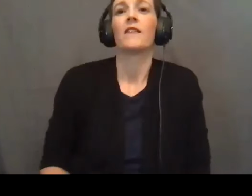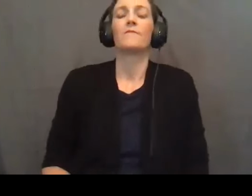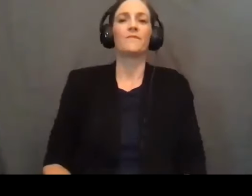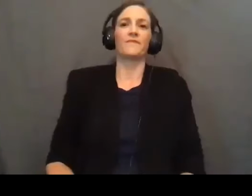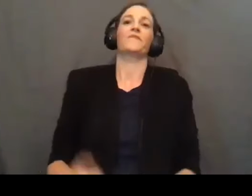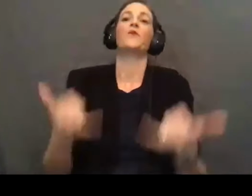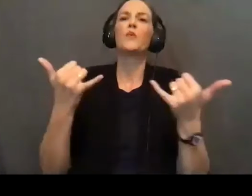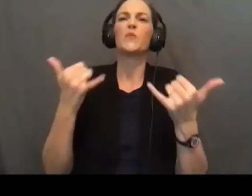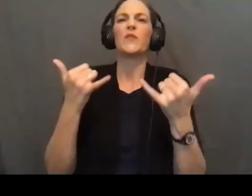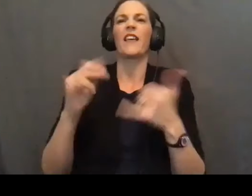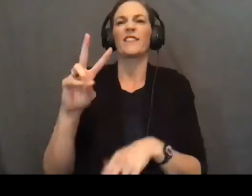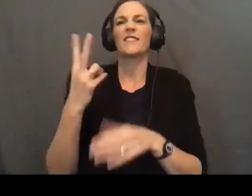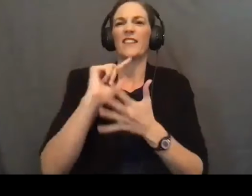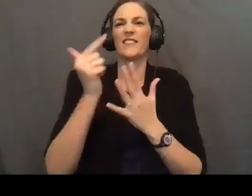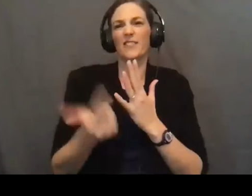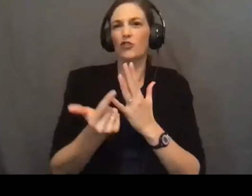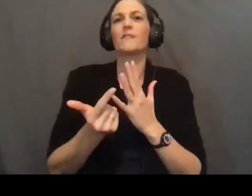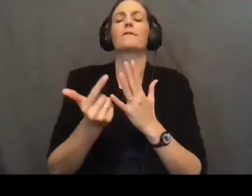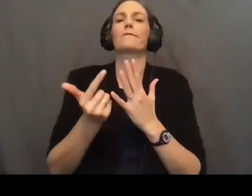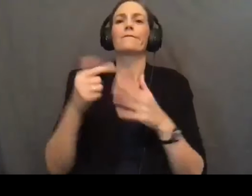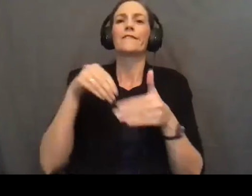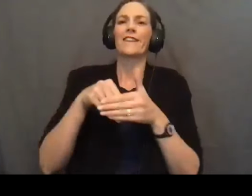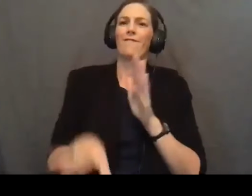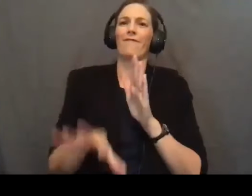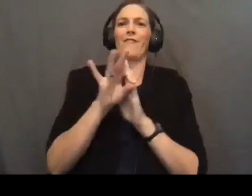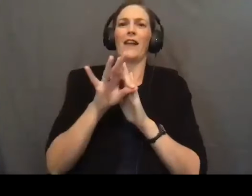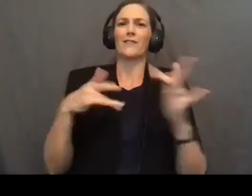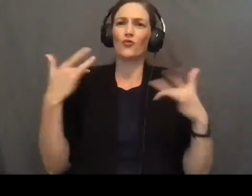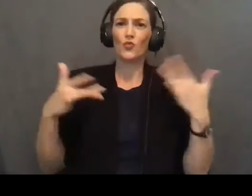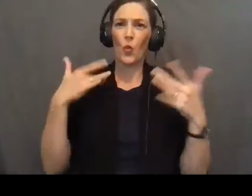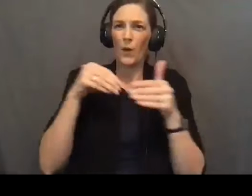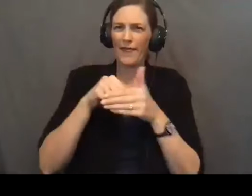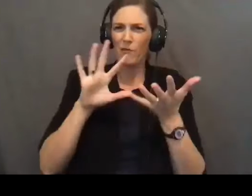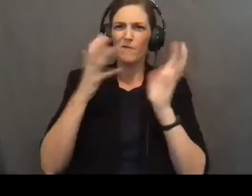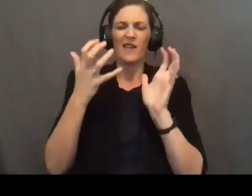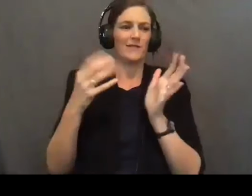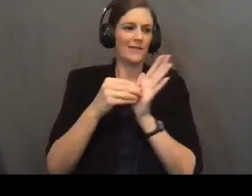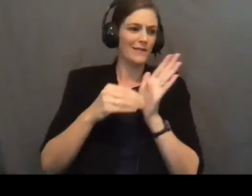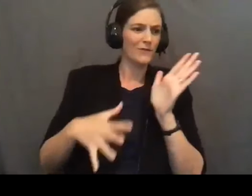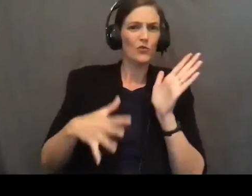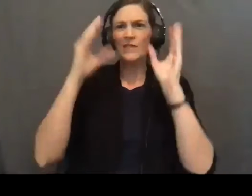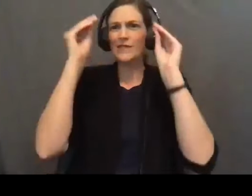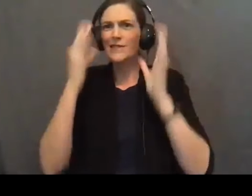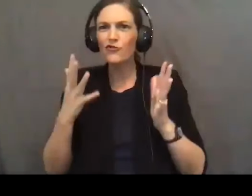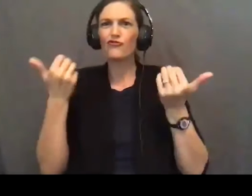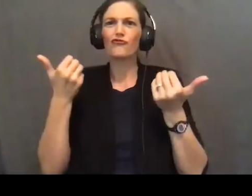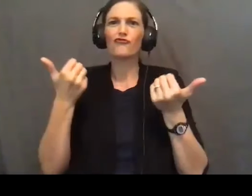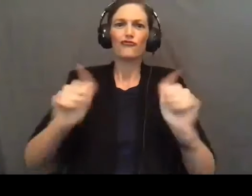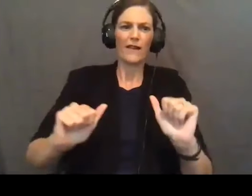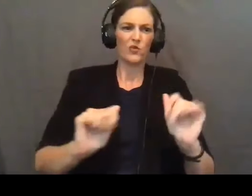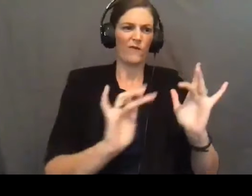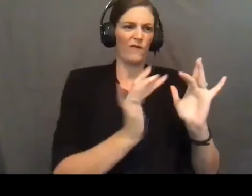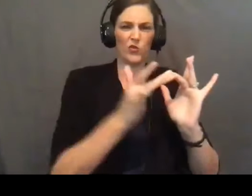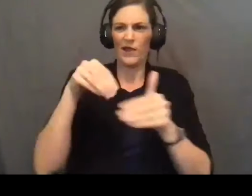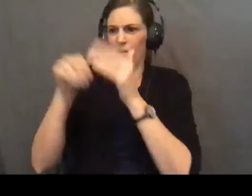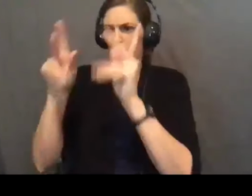Life is a little bit messy. I mean, teachers and students that are trying to do both virtual and in-person teaching,